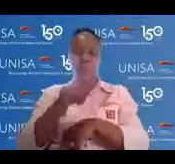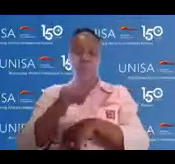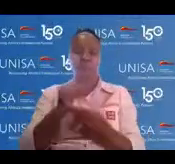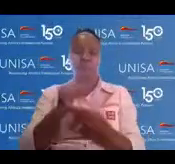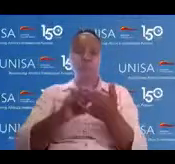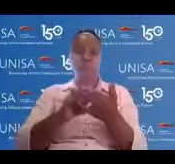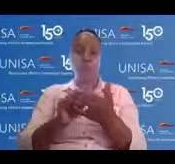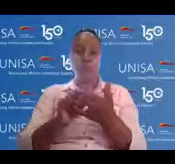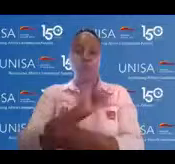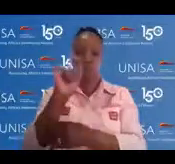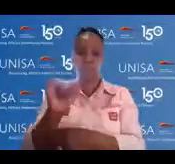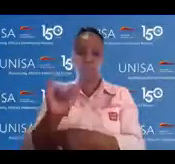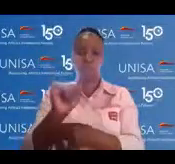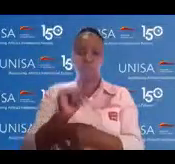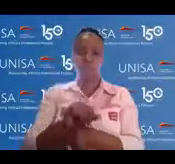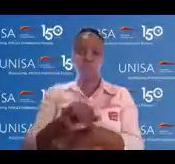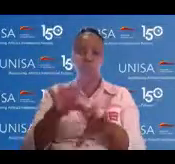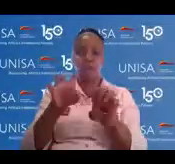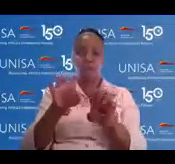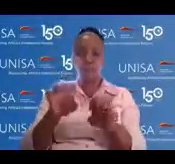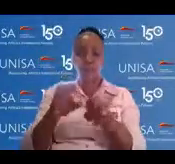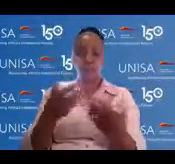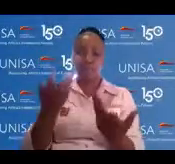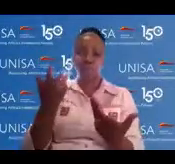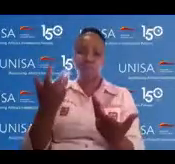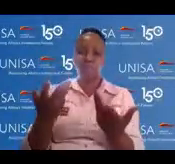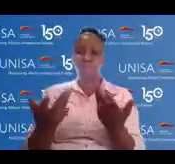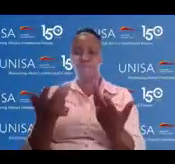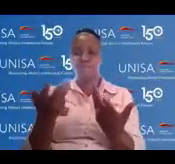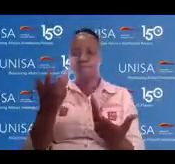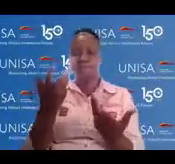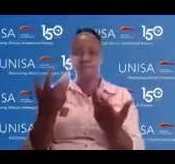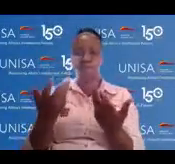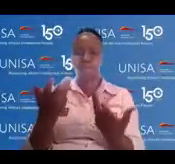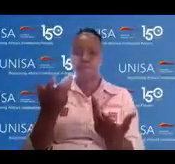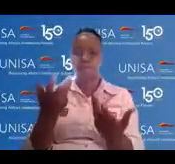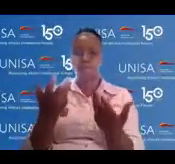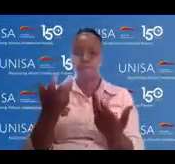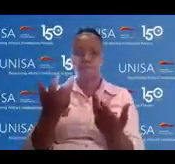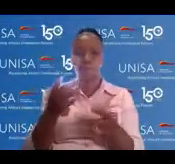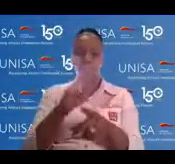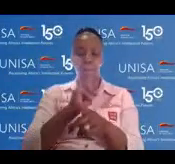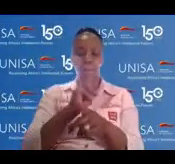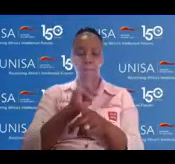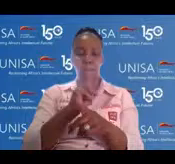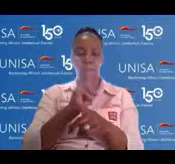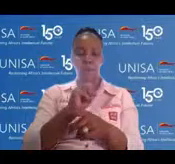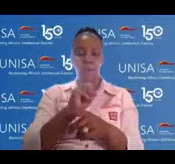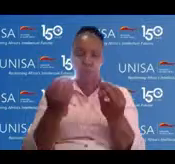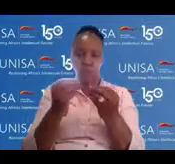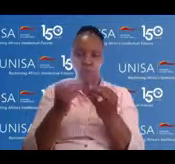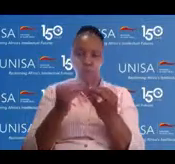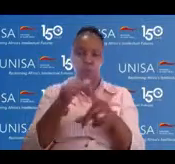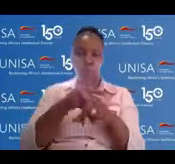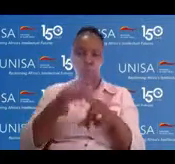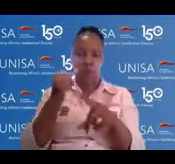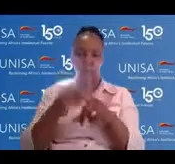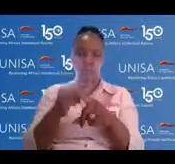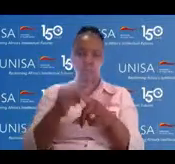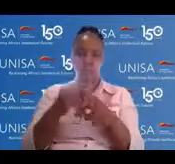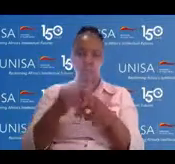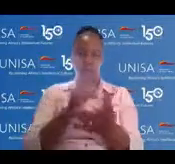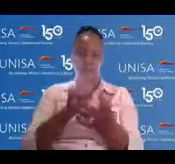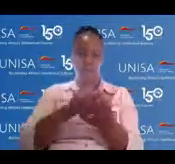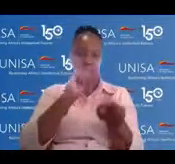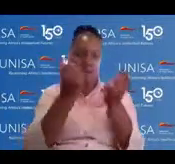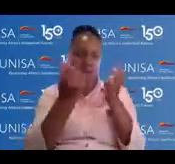your exam, for instance, in Microsoft Word. Now you go and save this as a PDF document. So you just select